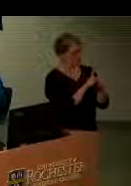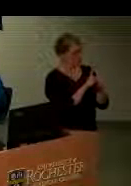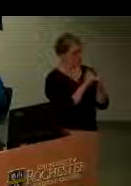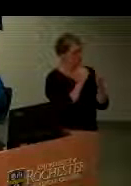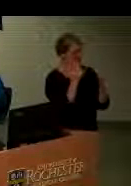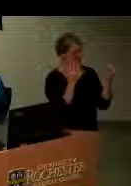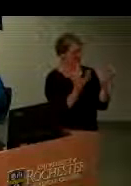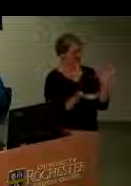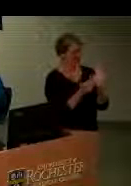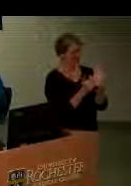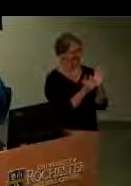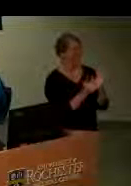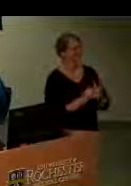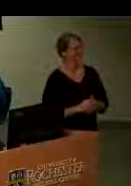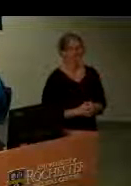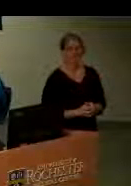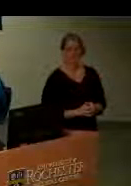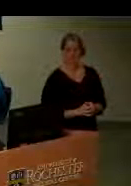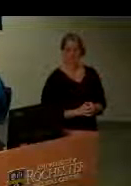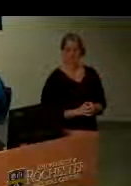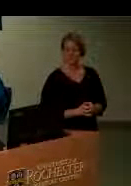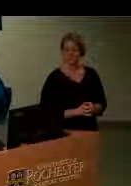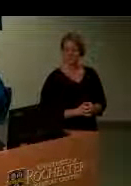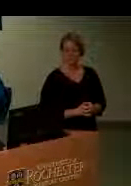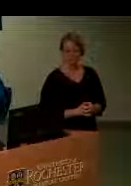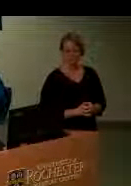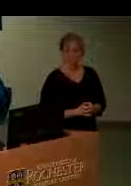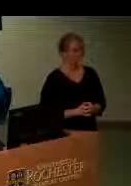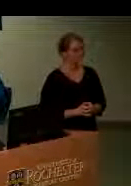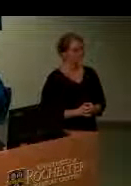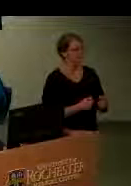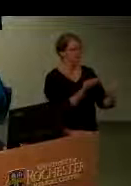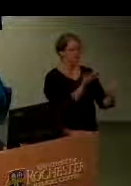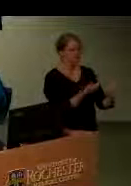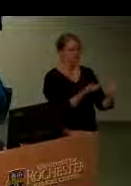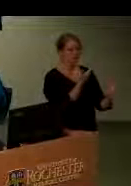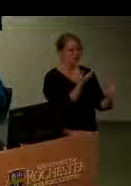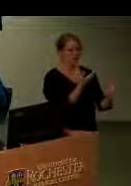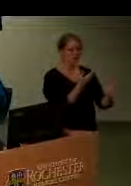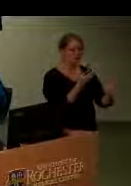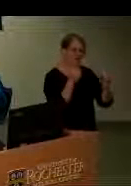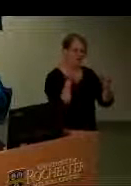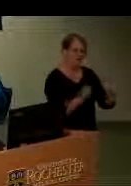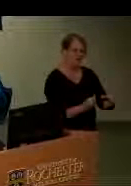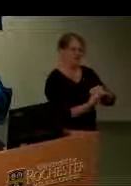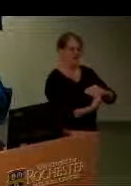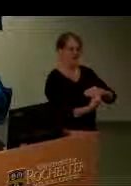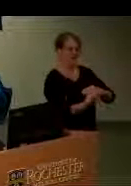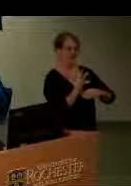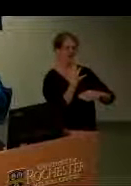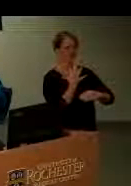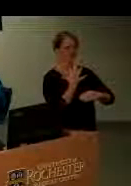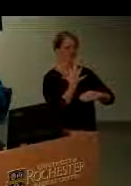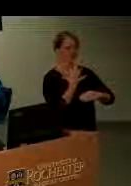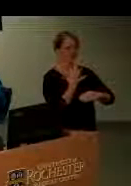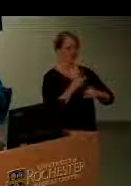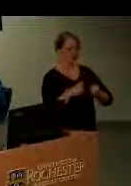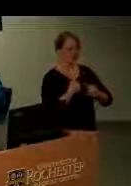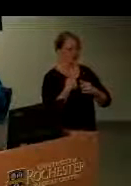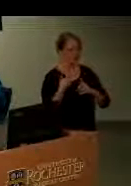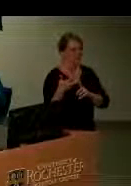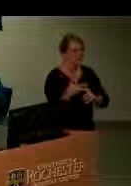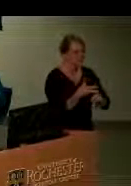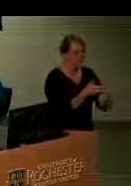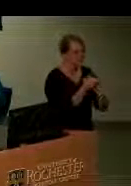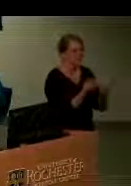again, and then but he was very influential for me in that when I was being recruited to